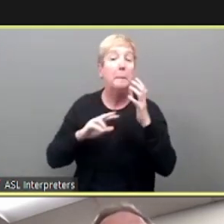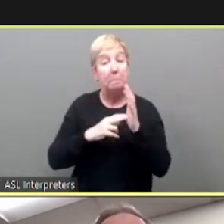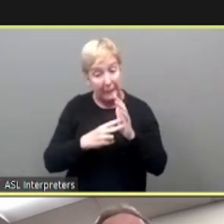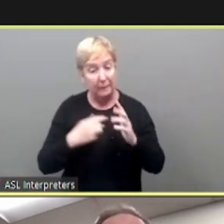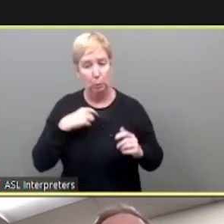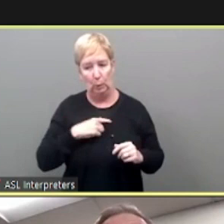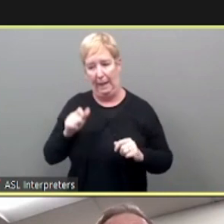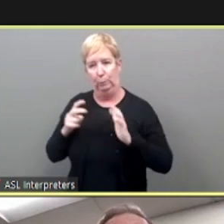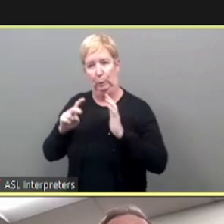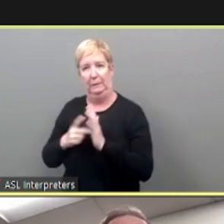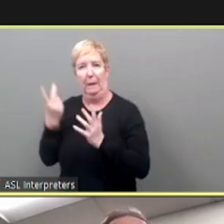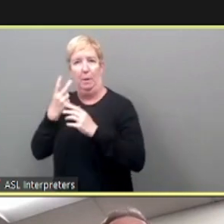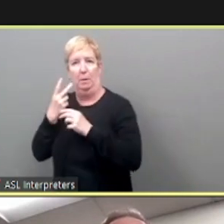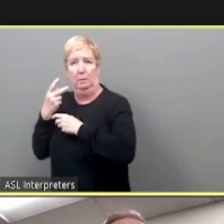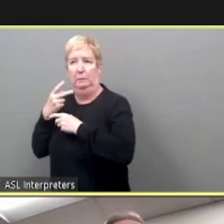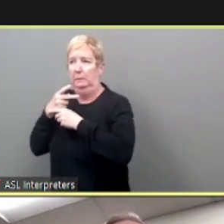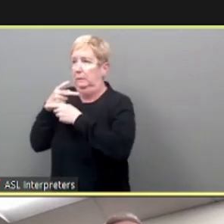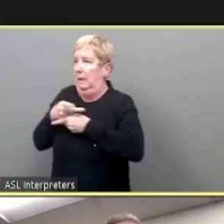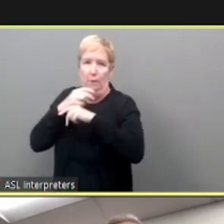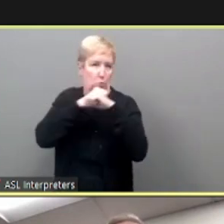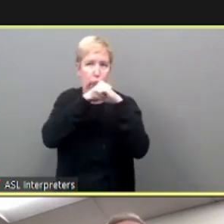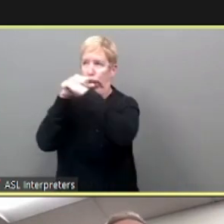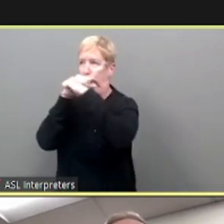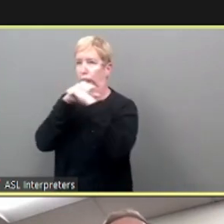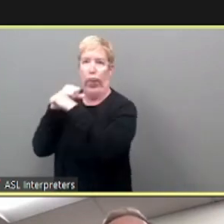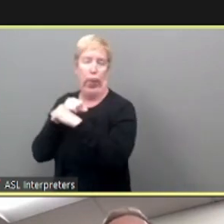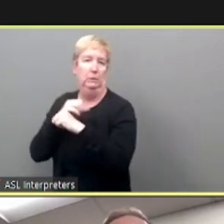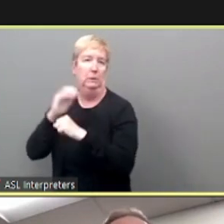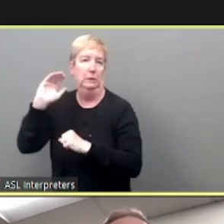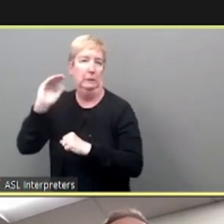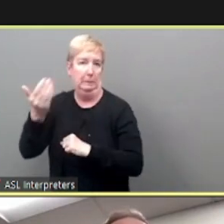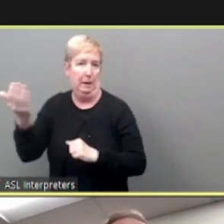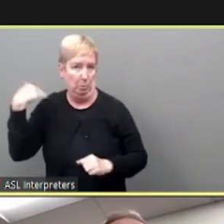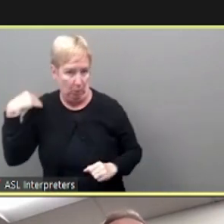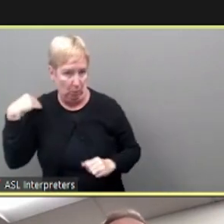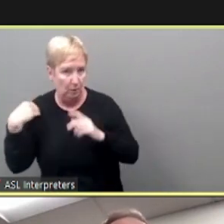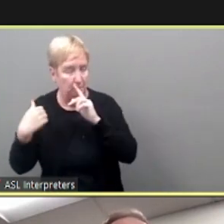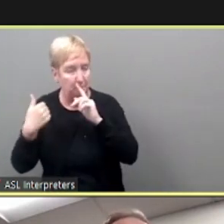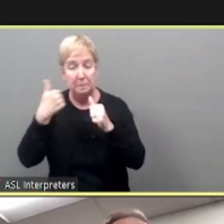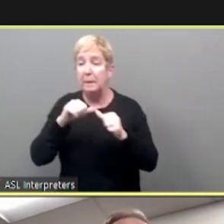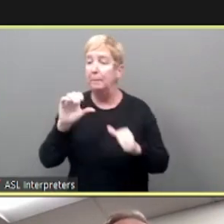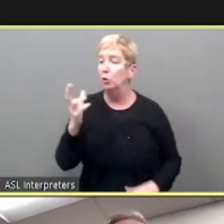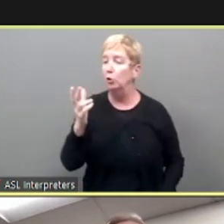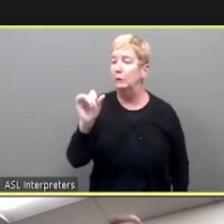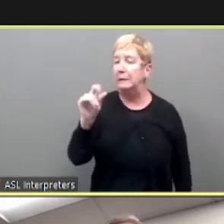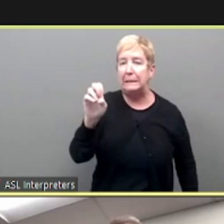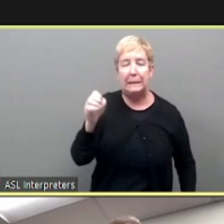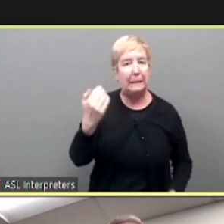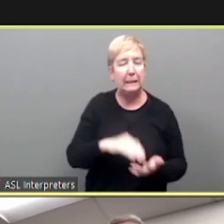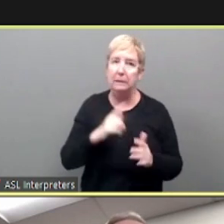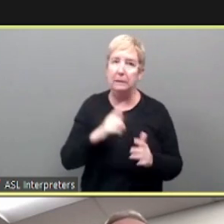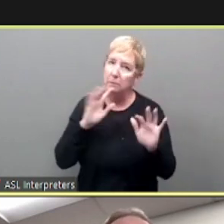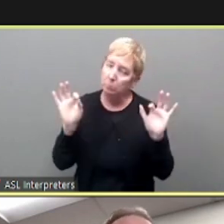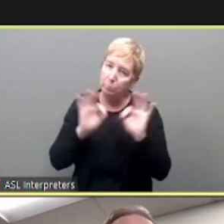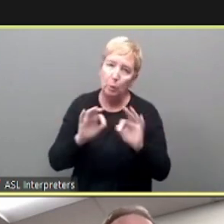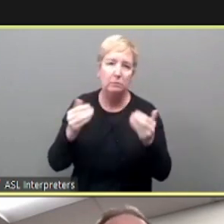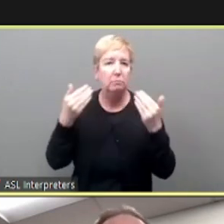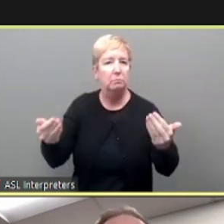careful than we've been before. Christine talked about getting tested very eloquently.